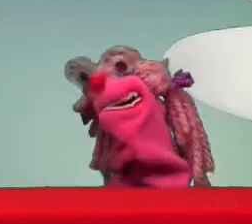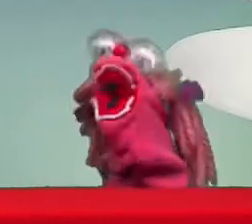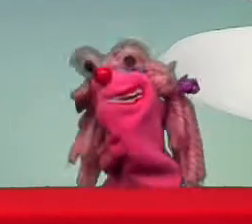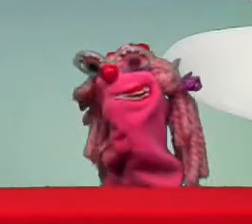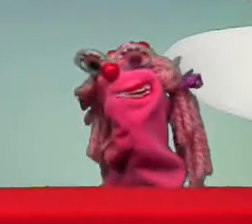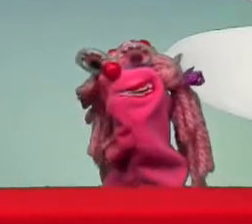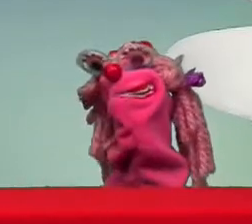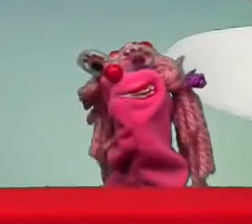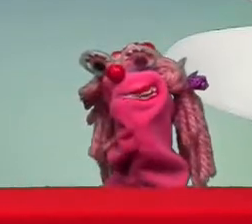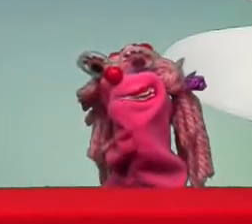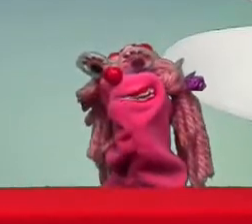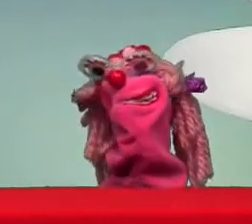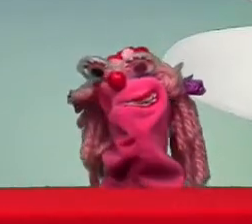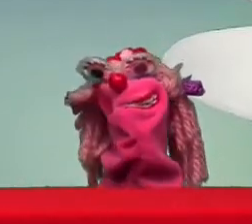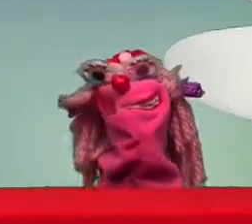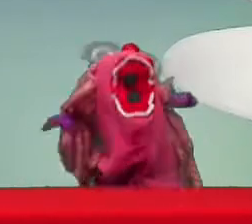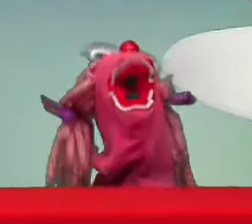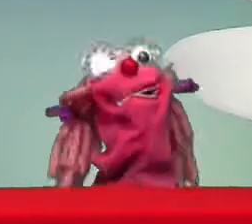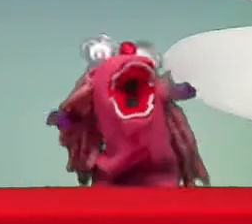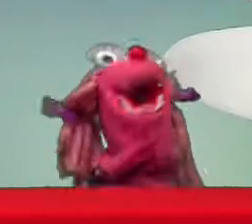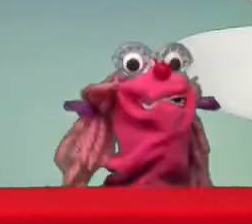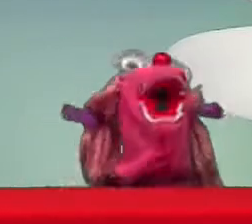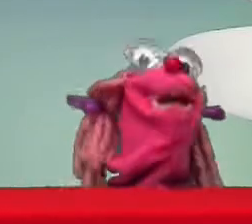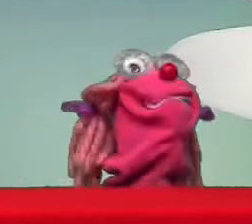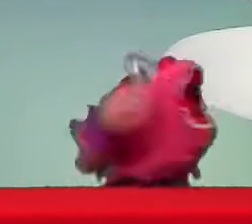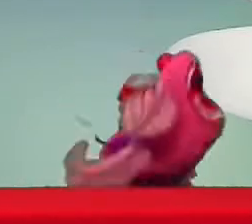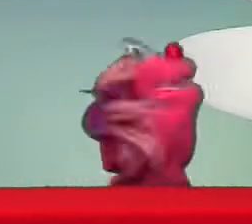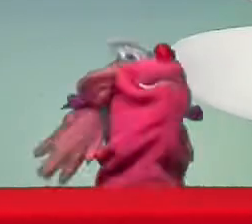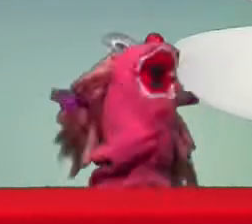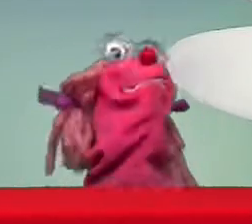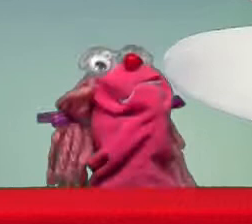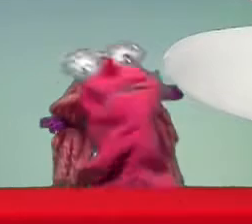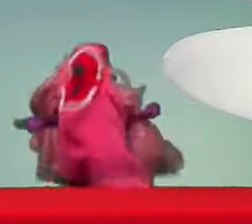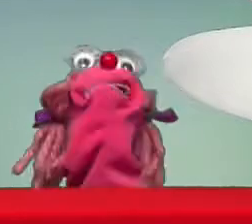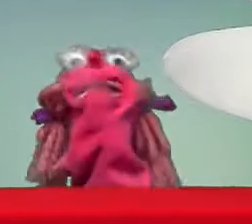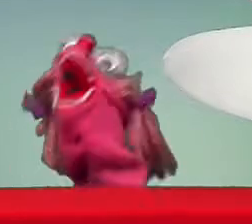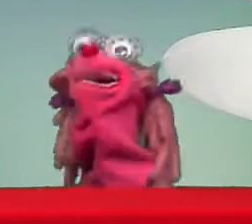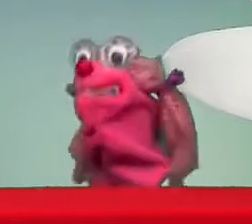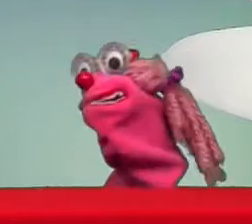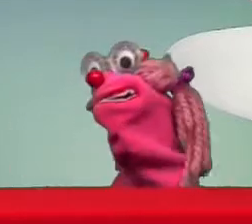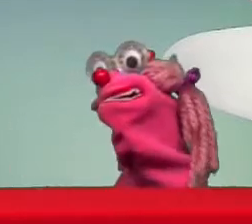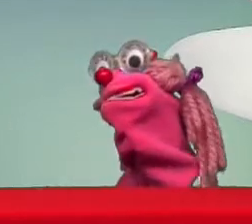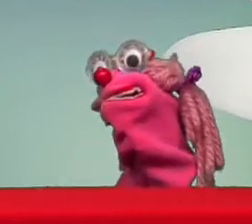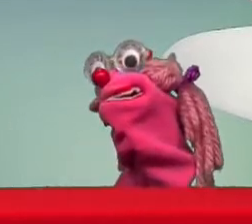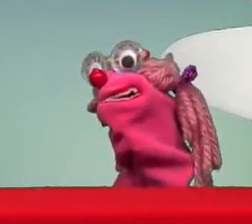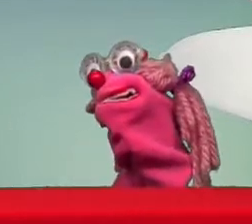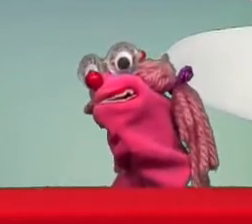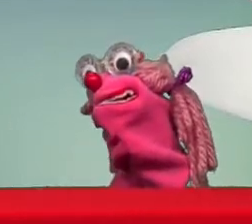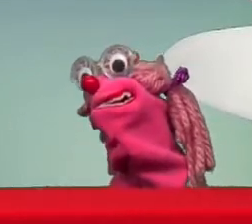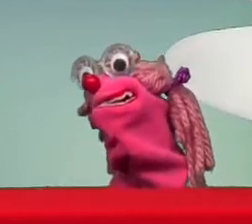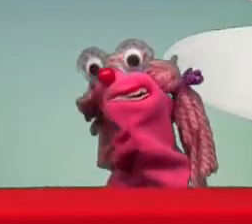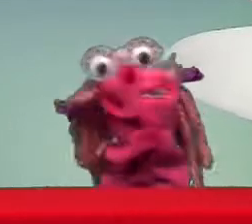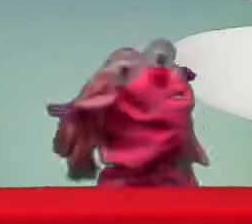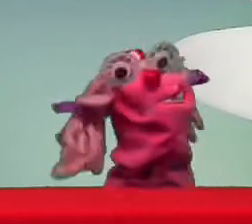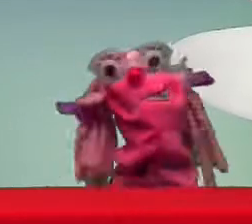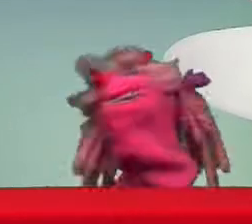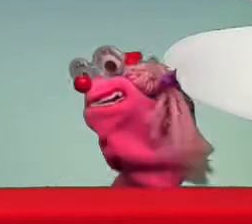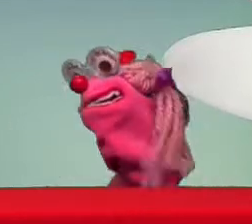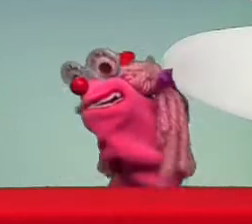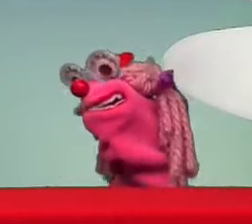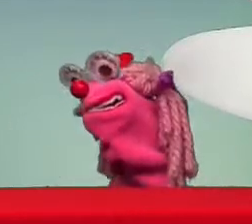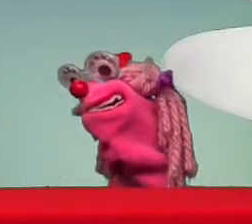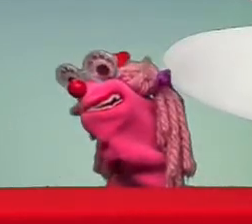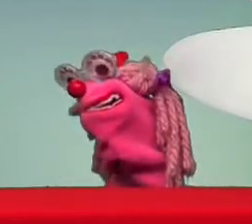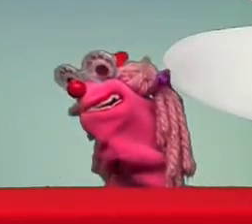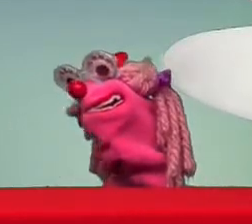Zoe, what is our theme for today? Today it's all about fauna and flora. Zoe, those are big words.